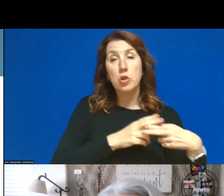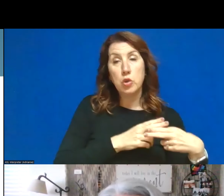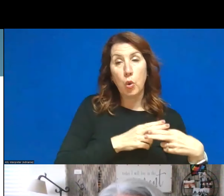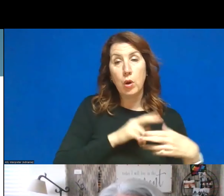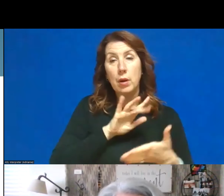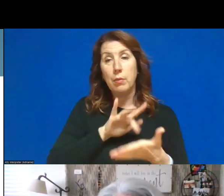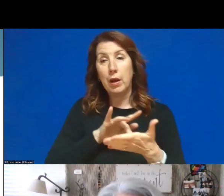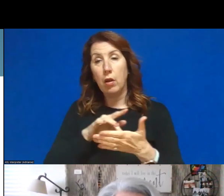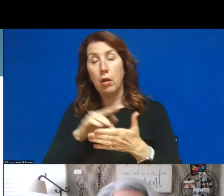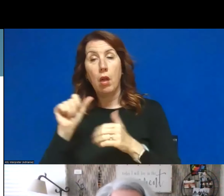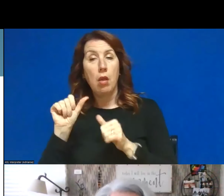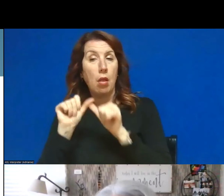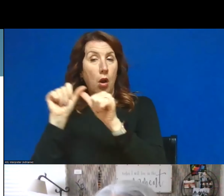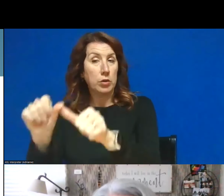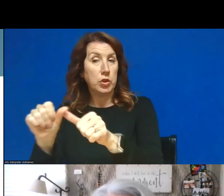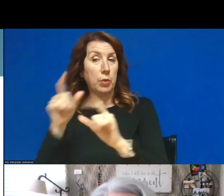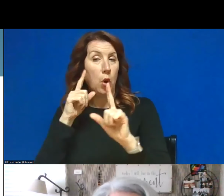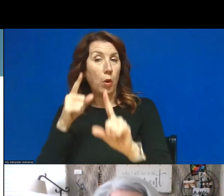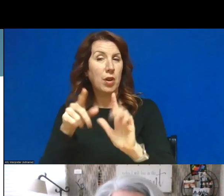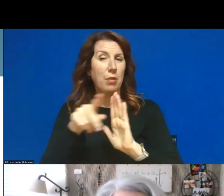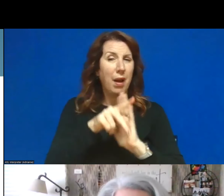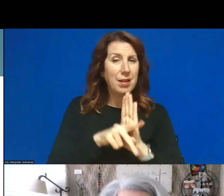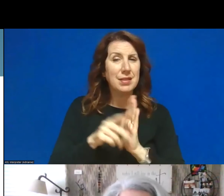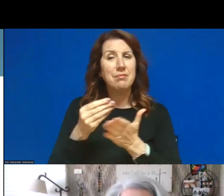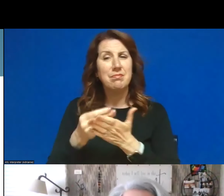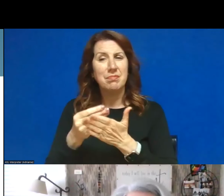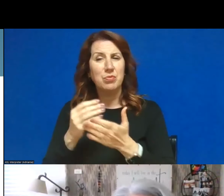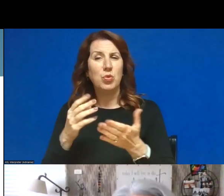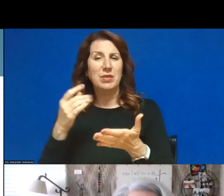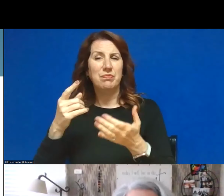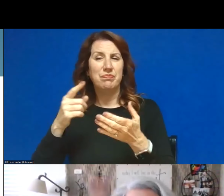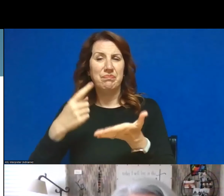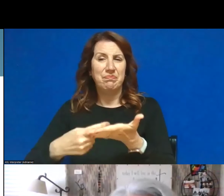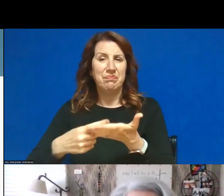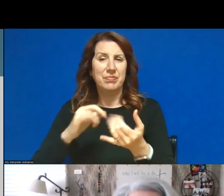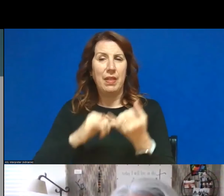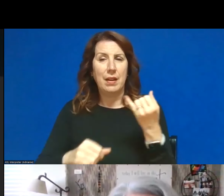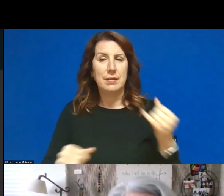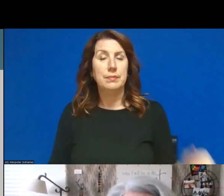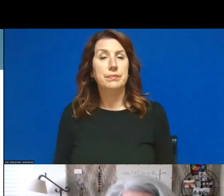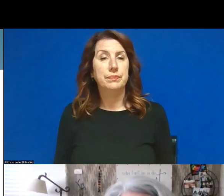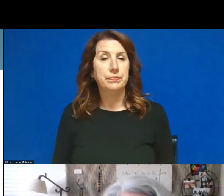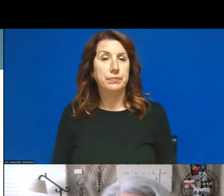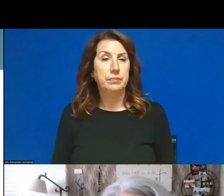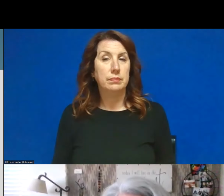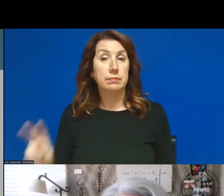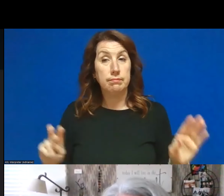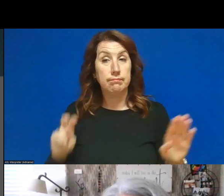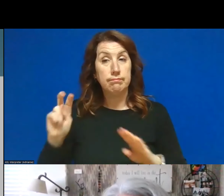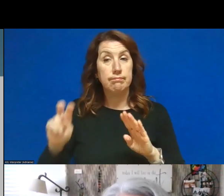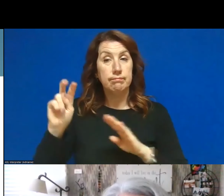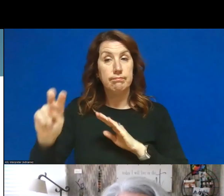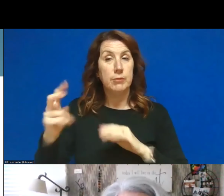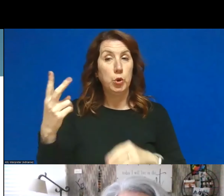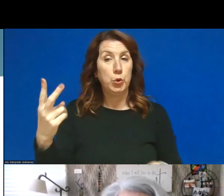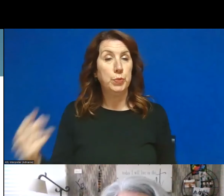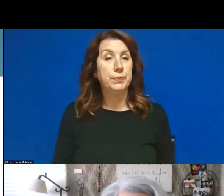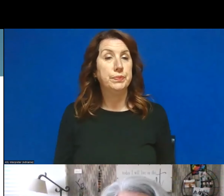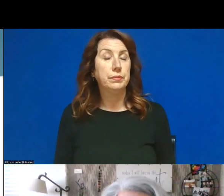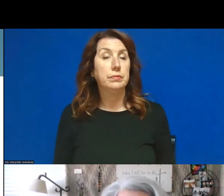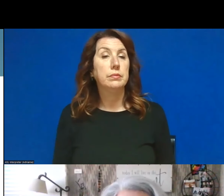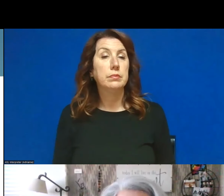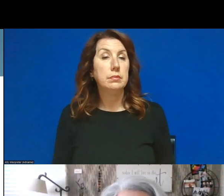are policy and funding that I'll cover on the last slide. Let's go 2 slides forward now. Here we